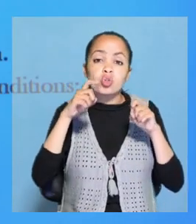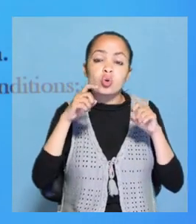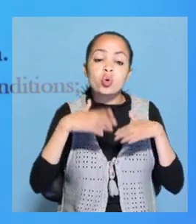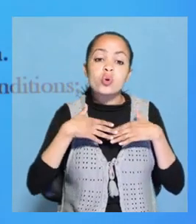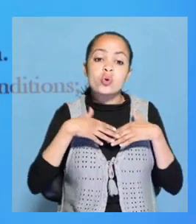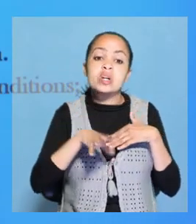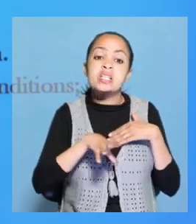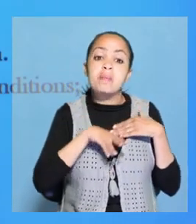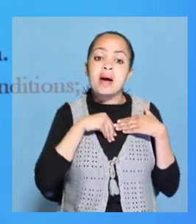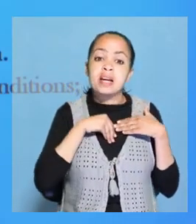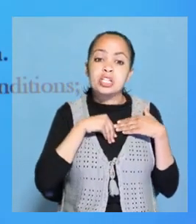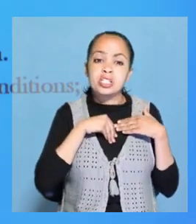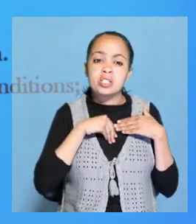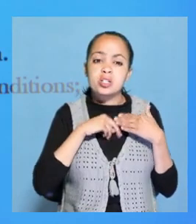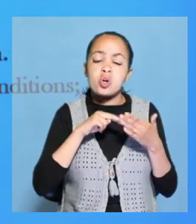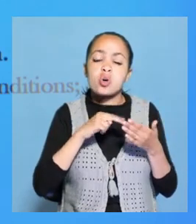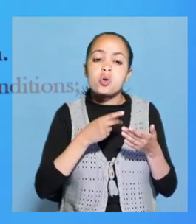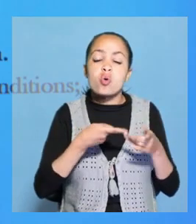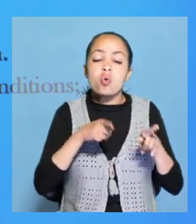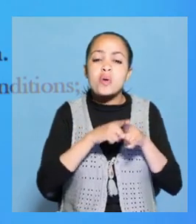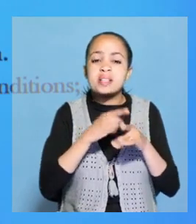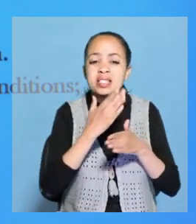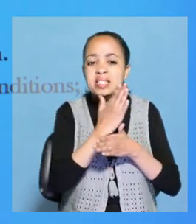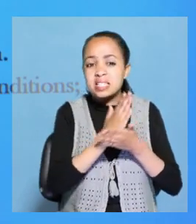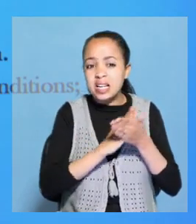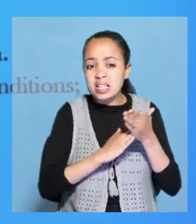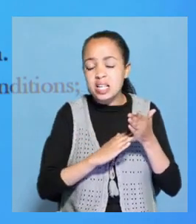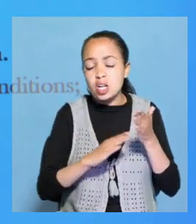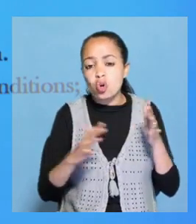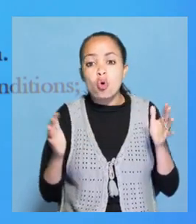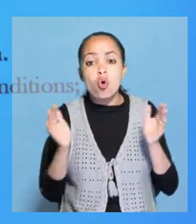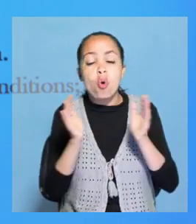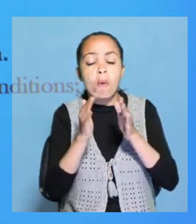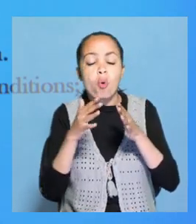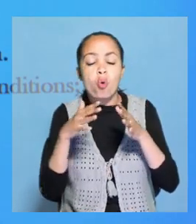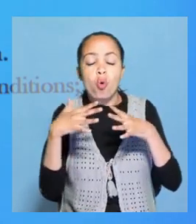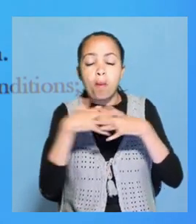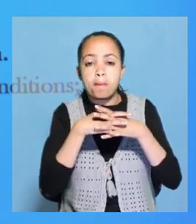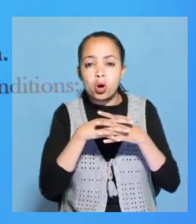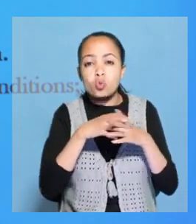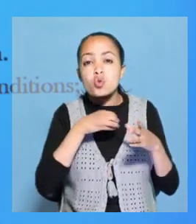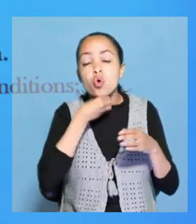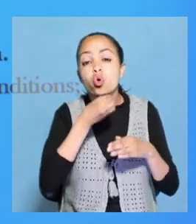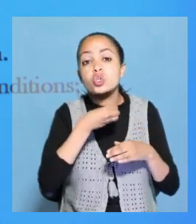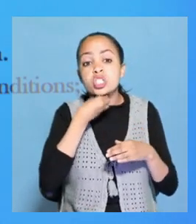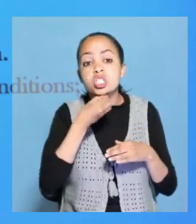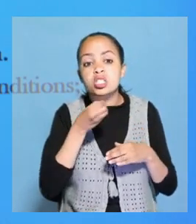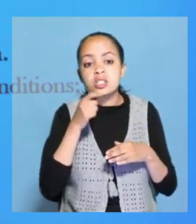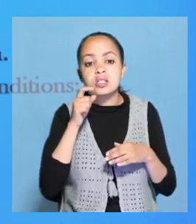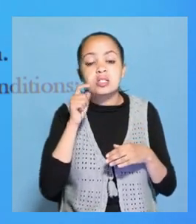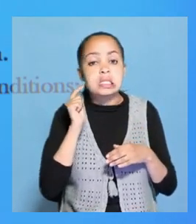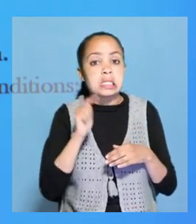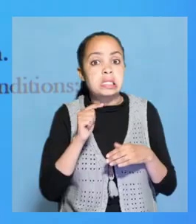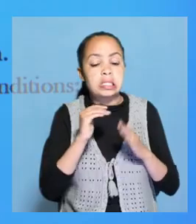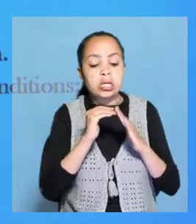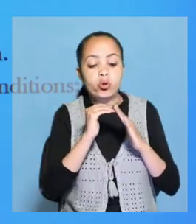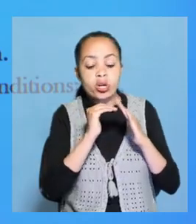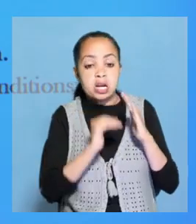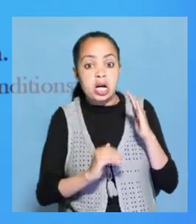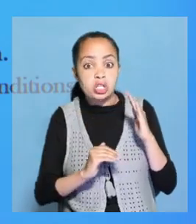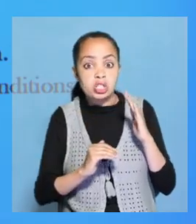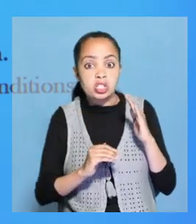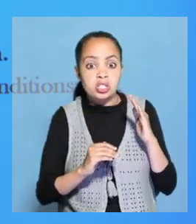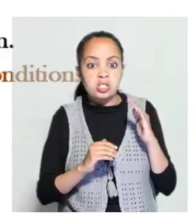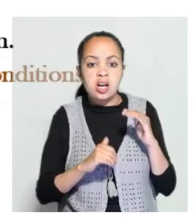way, when certain compound react with oxygen, doesn't mean that it is reduction